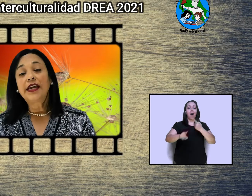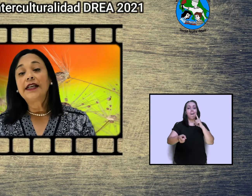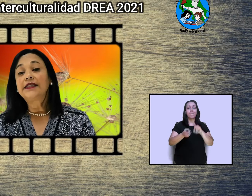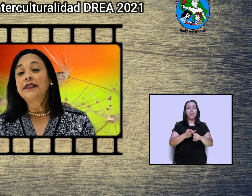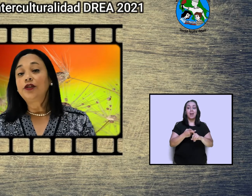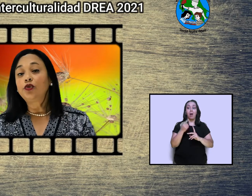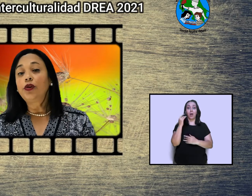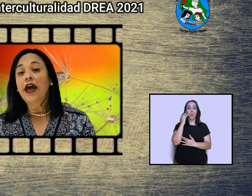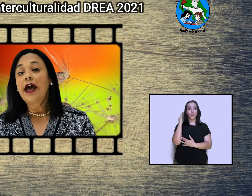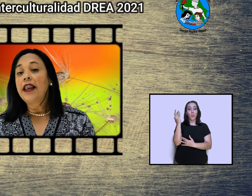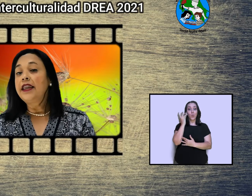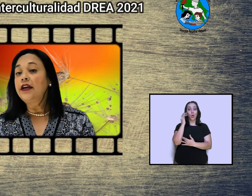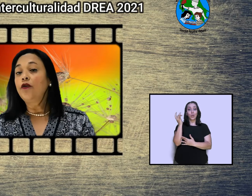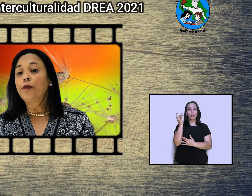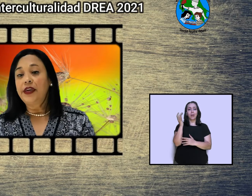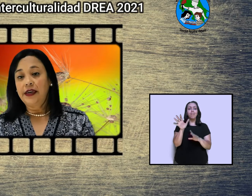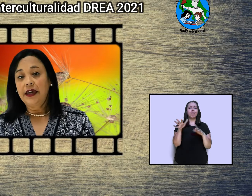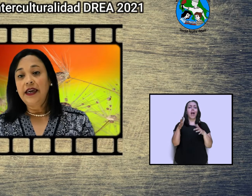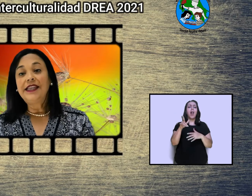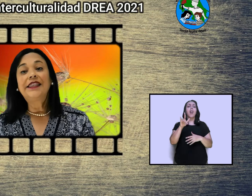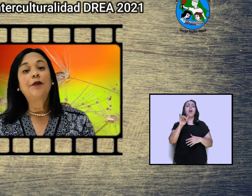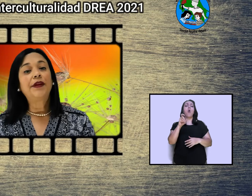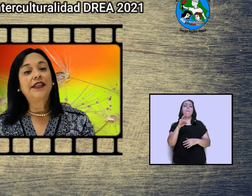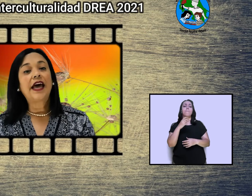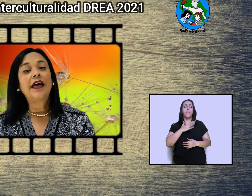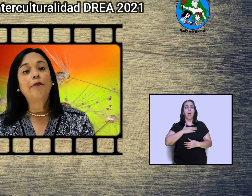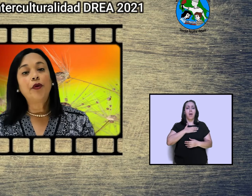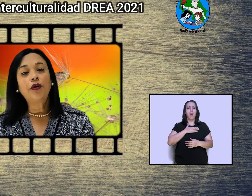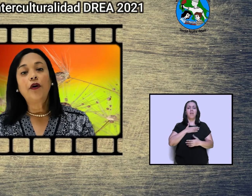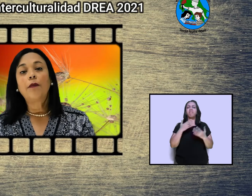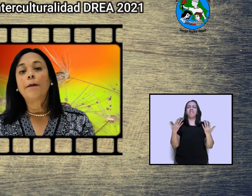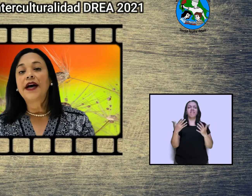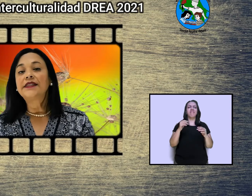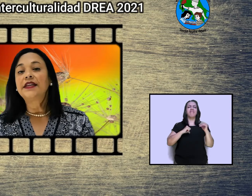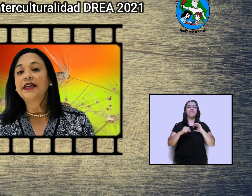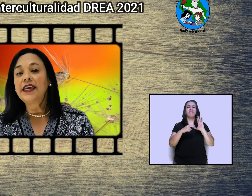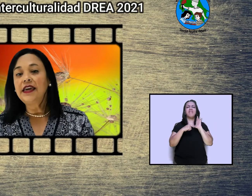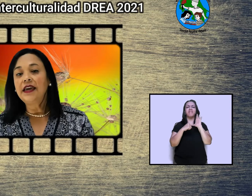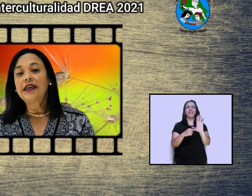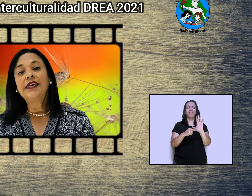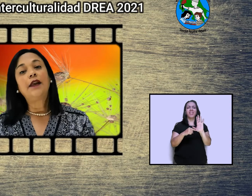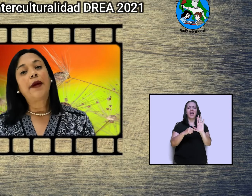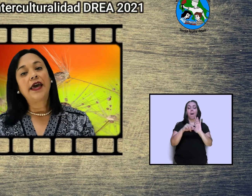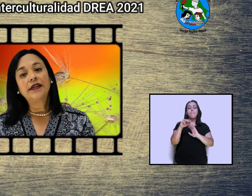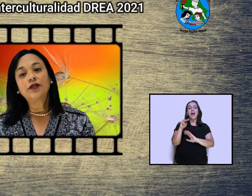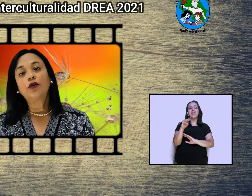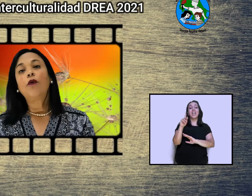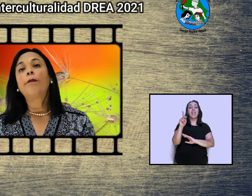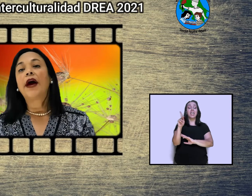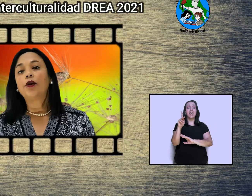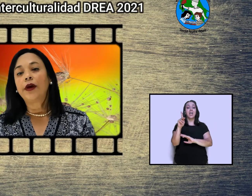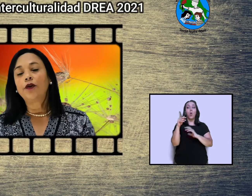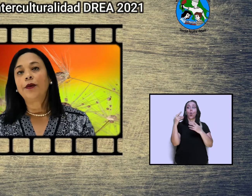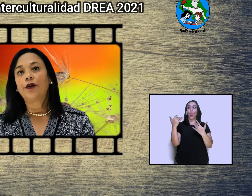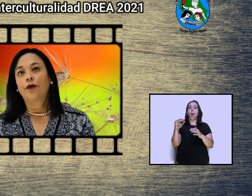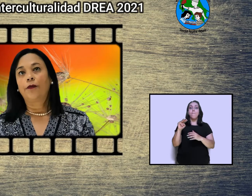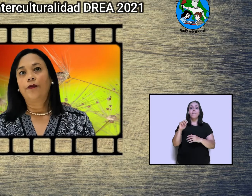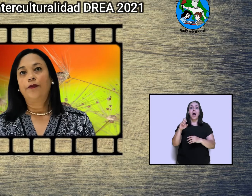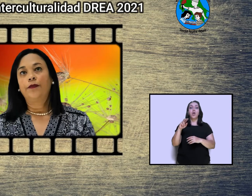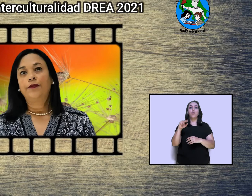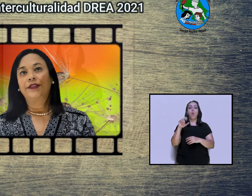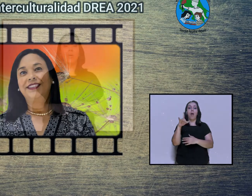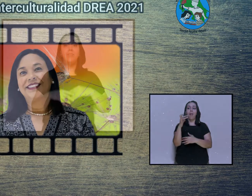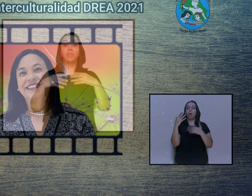pieza musical se titula Lean on Me, interpretada por Master Key y el maestro Manuel